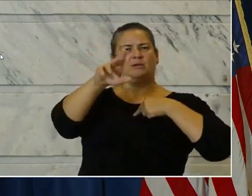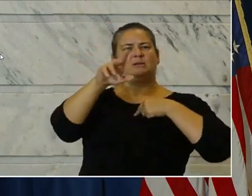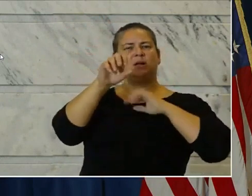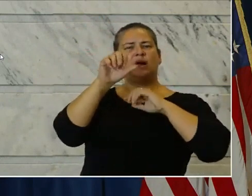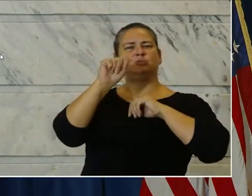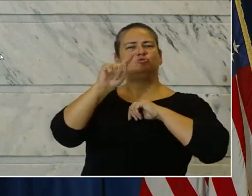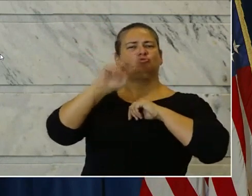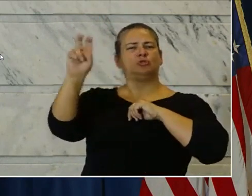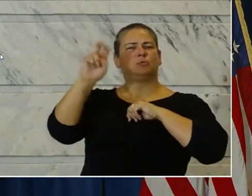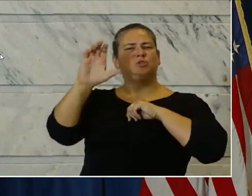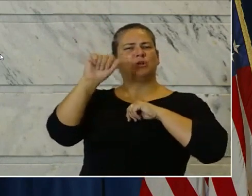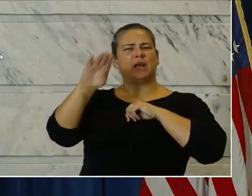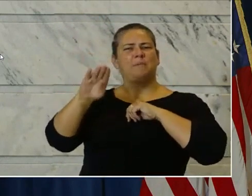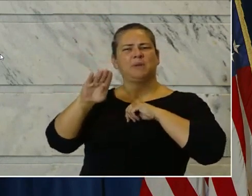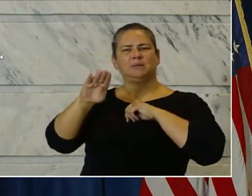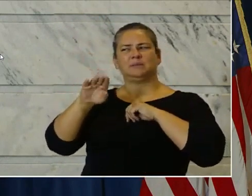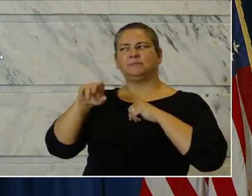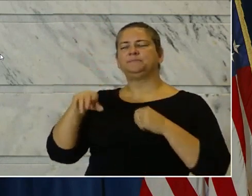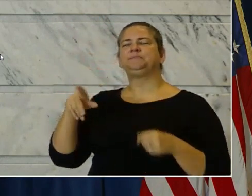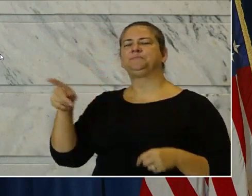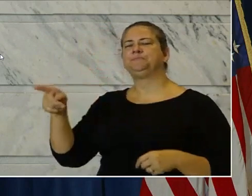102 down the hall.